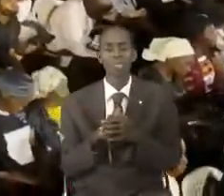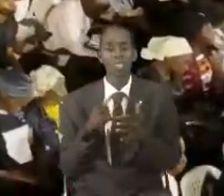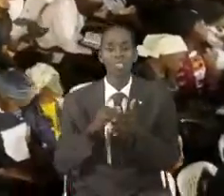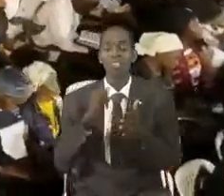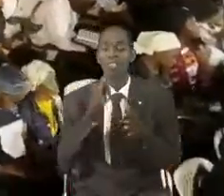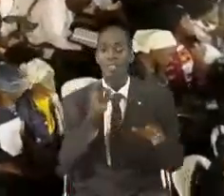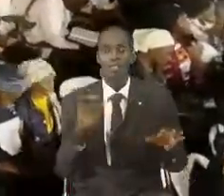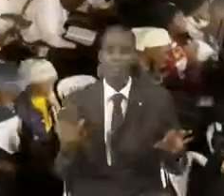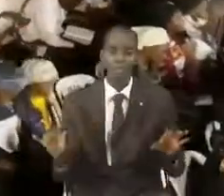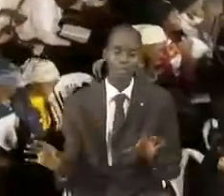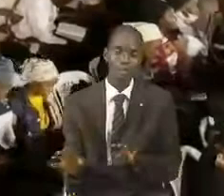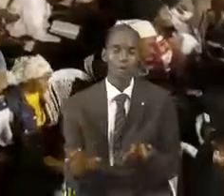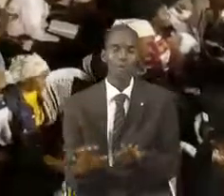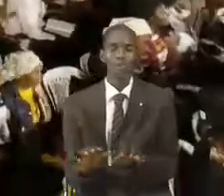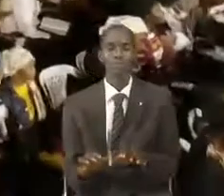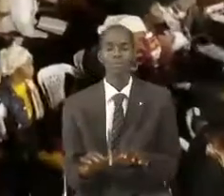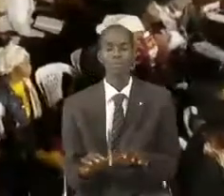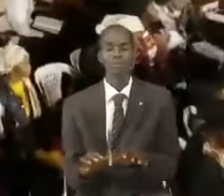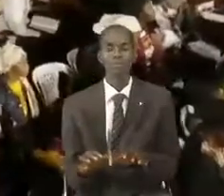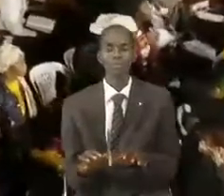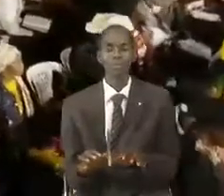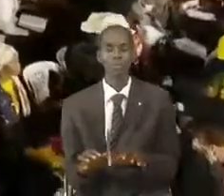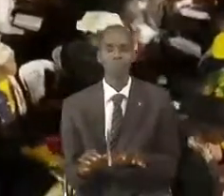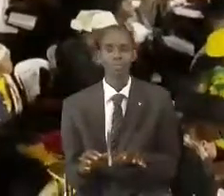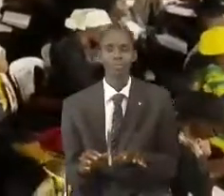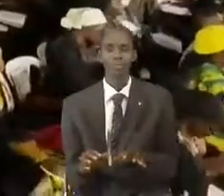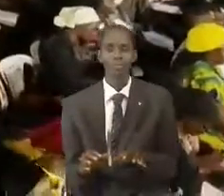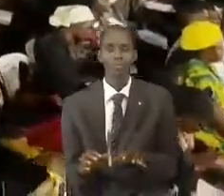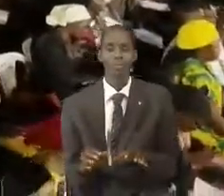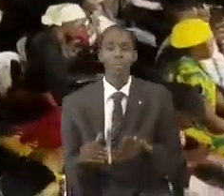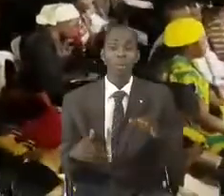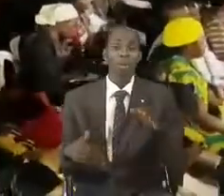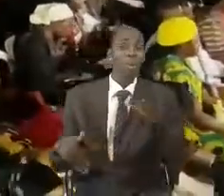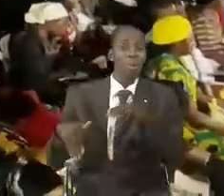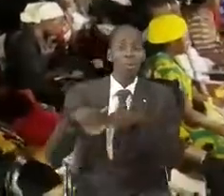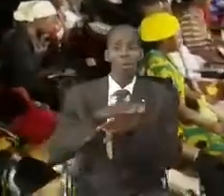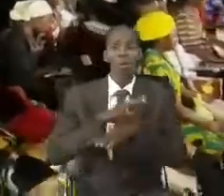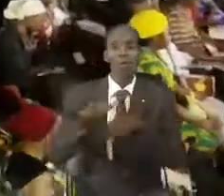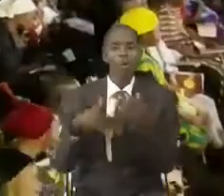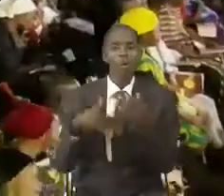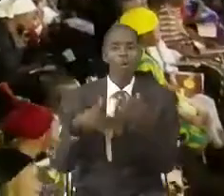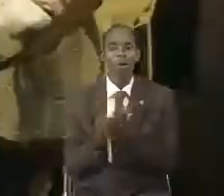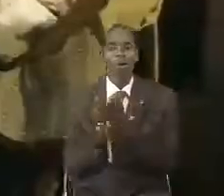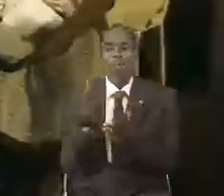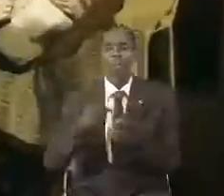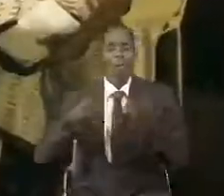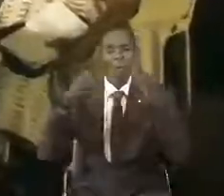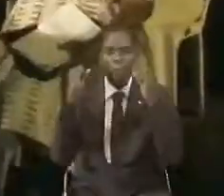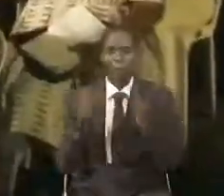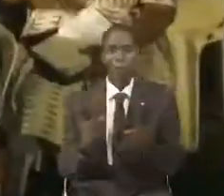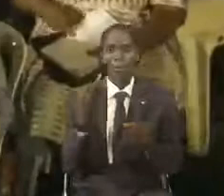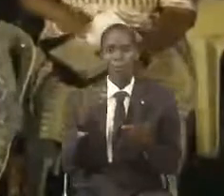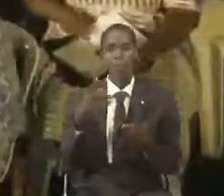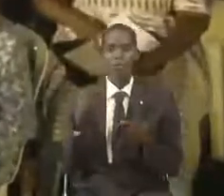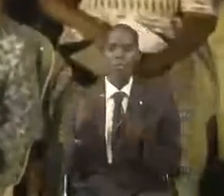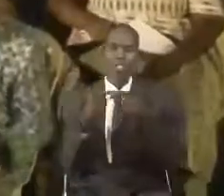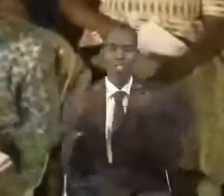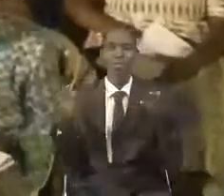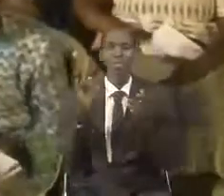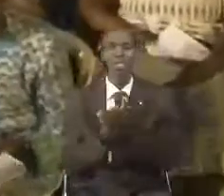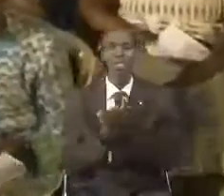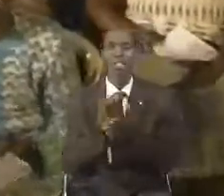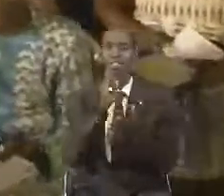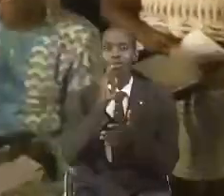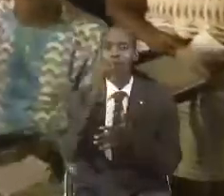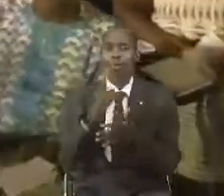I said finish. It's done. It is done. Over all